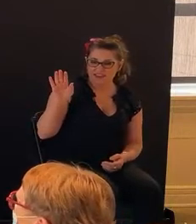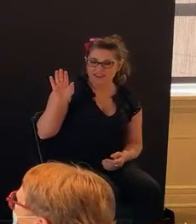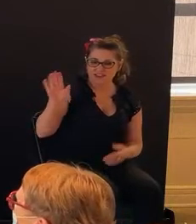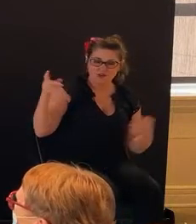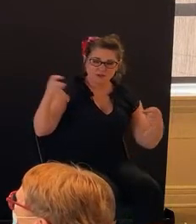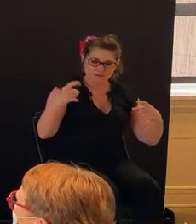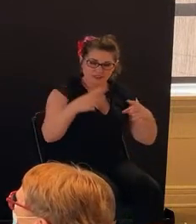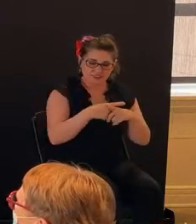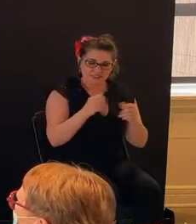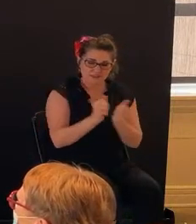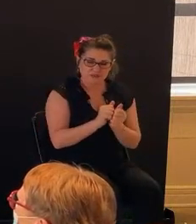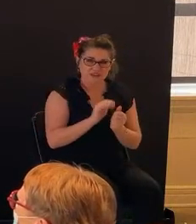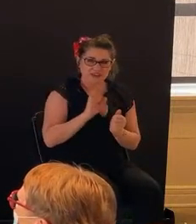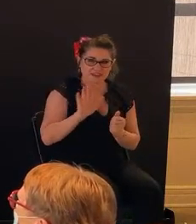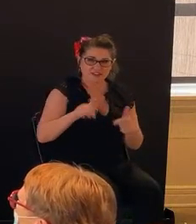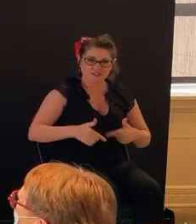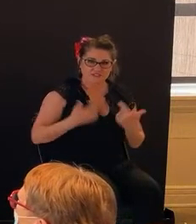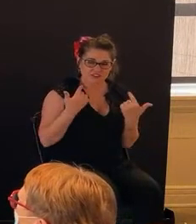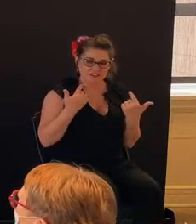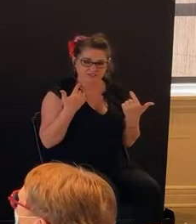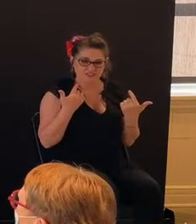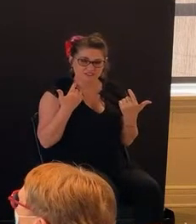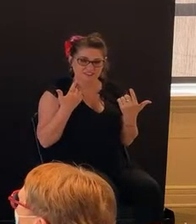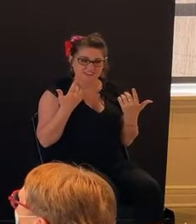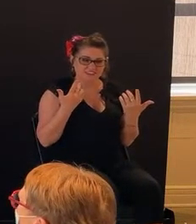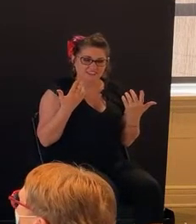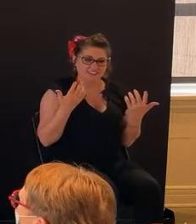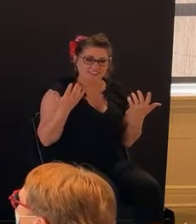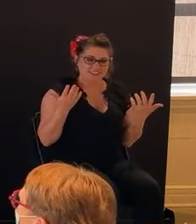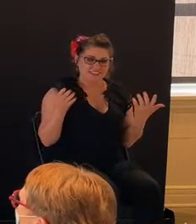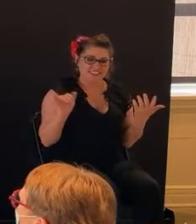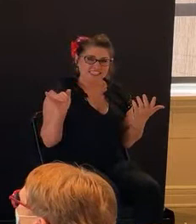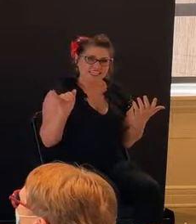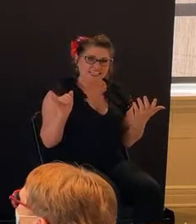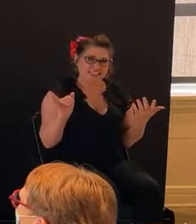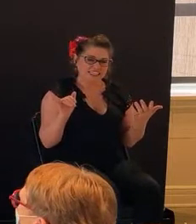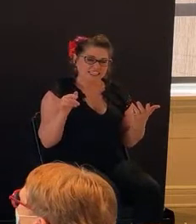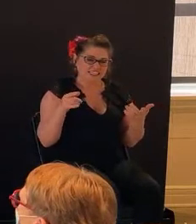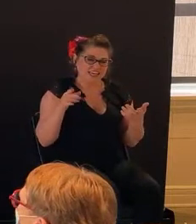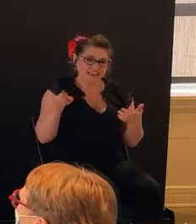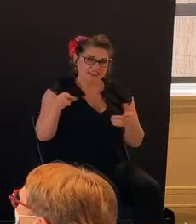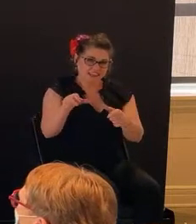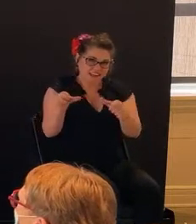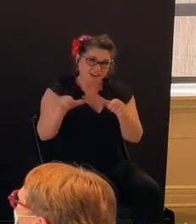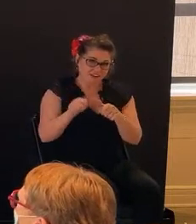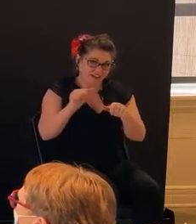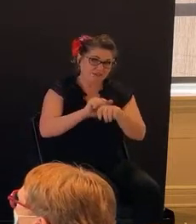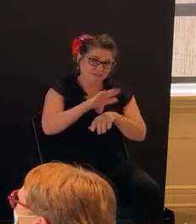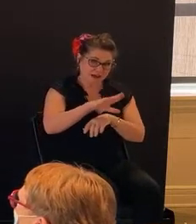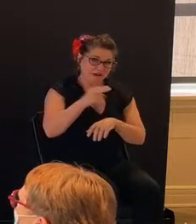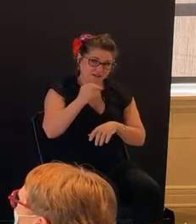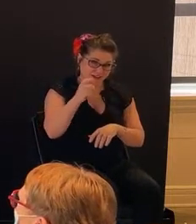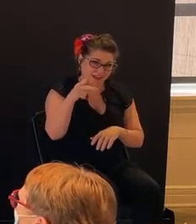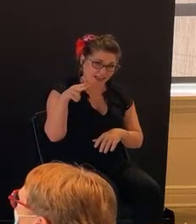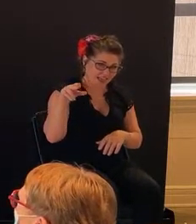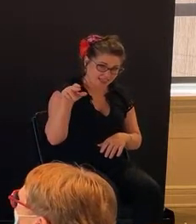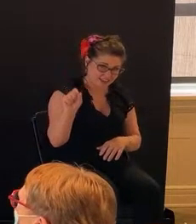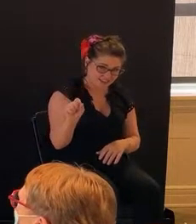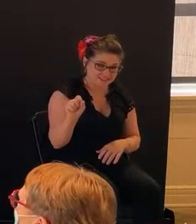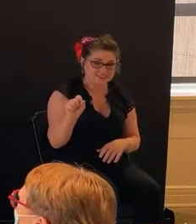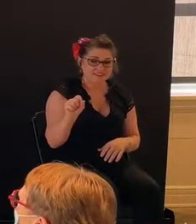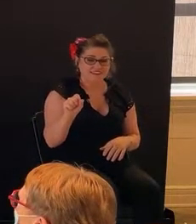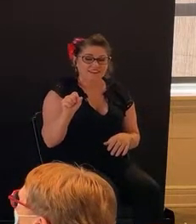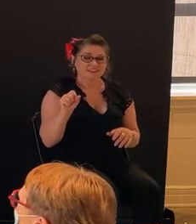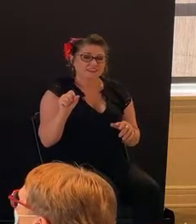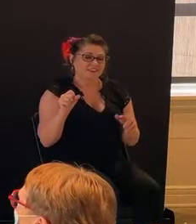complexities of the idealism kind of at Mount St. Helens, where you know, this has been a space where people have said,